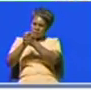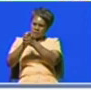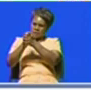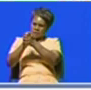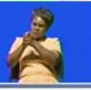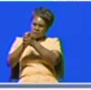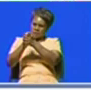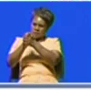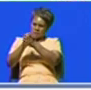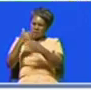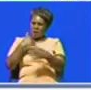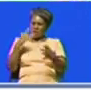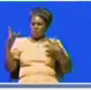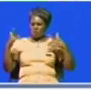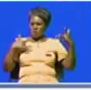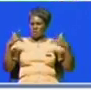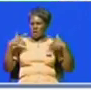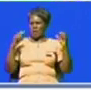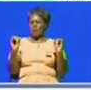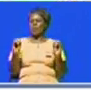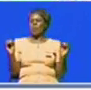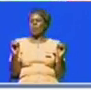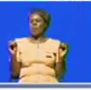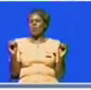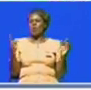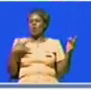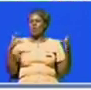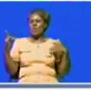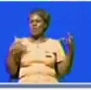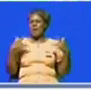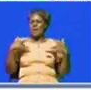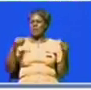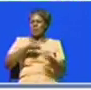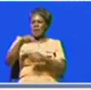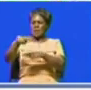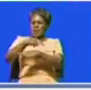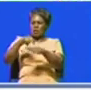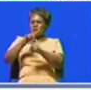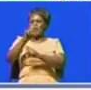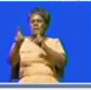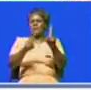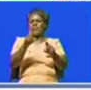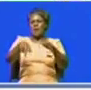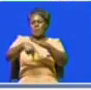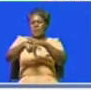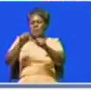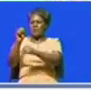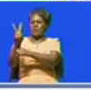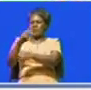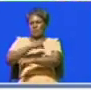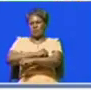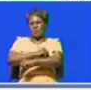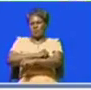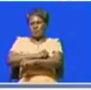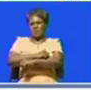I see they don't have the same concerns on the NASA end, we are concerned about the national examinations for our primary and secondary school